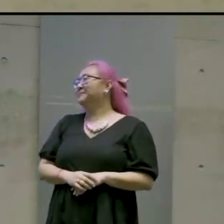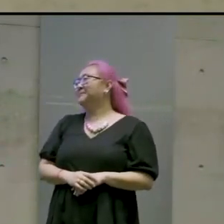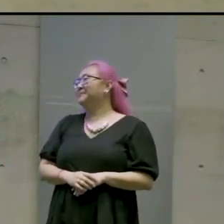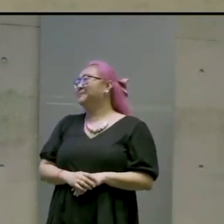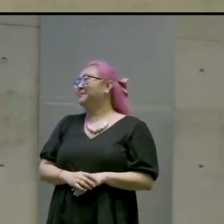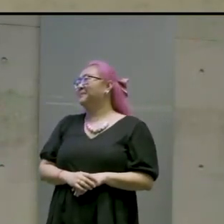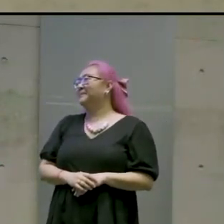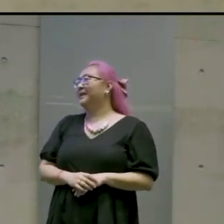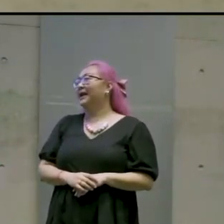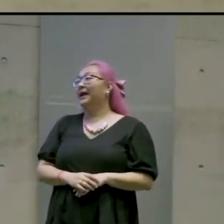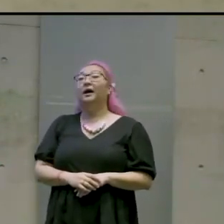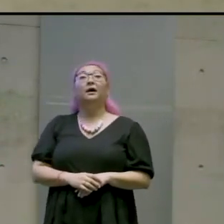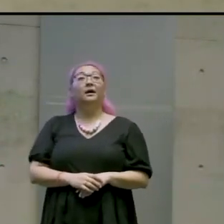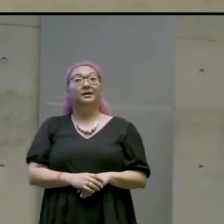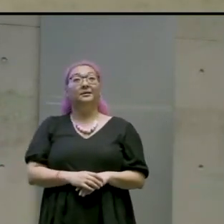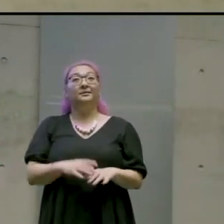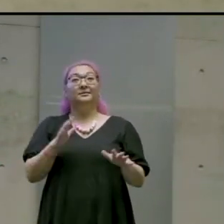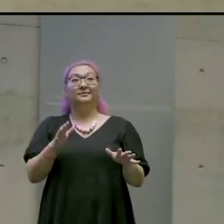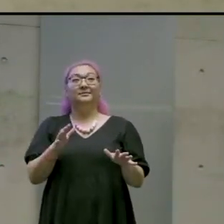You could not play games.